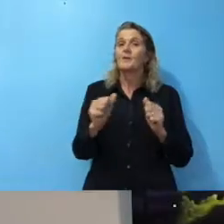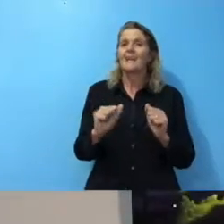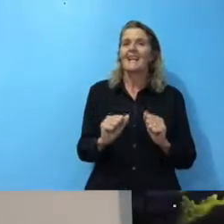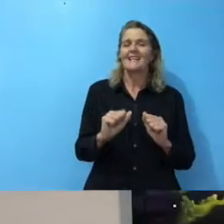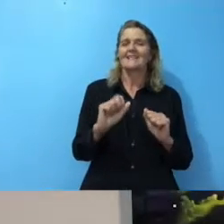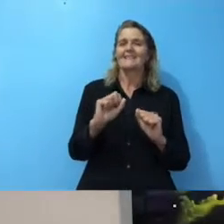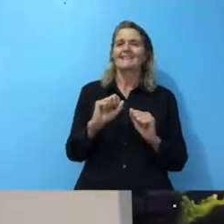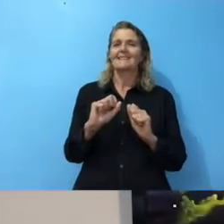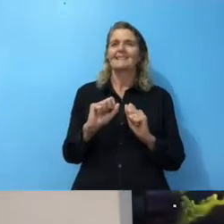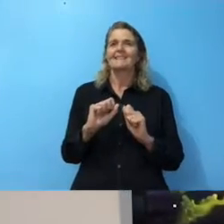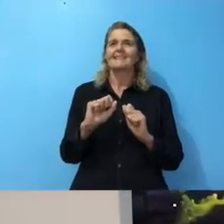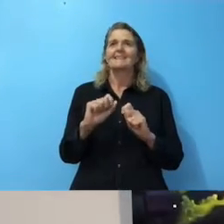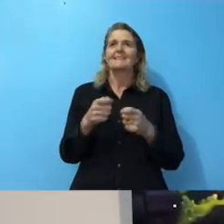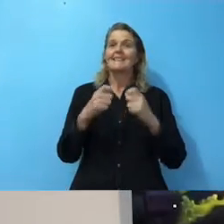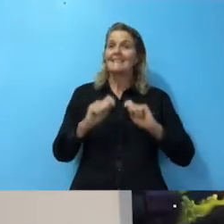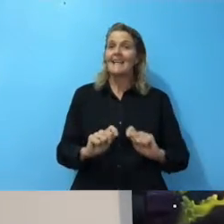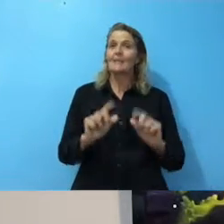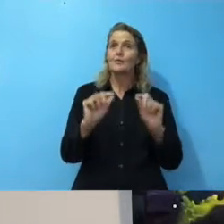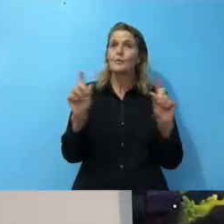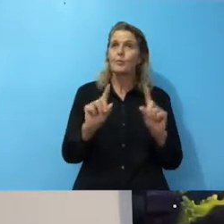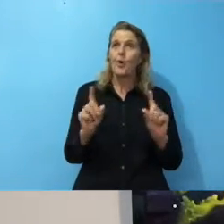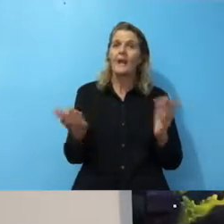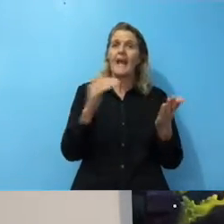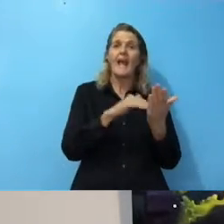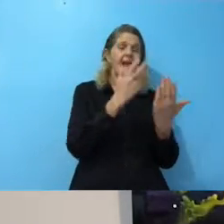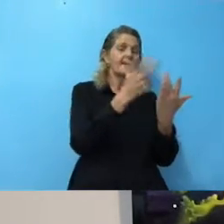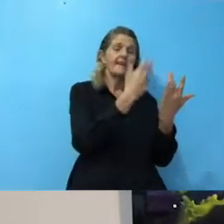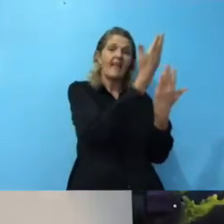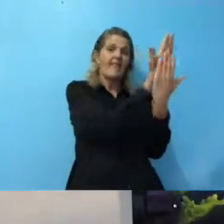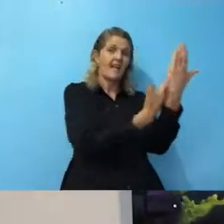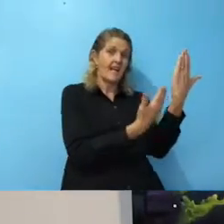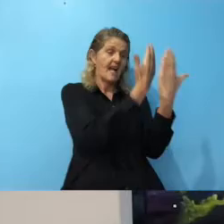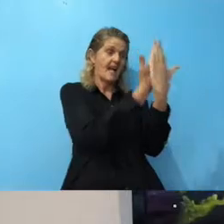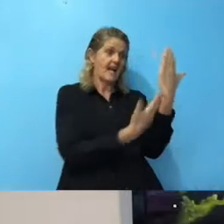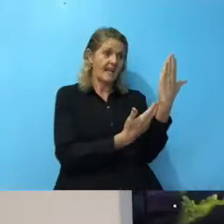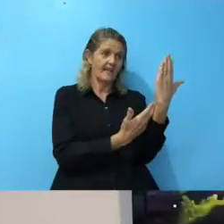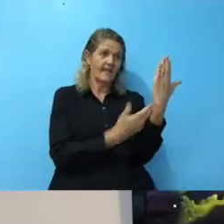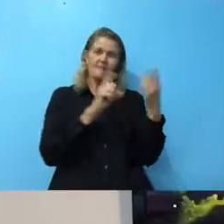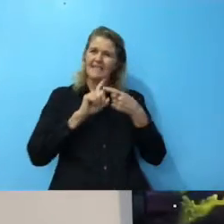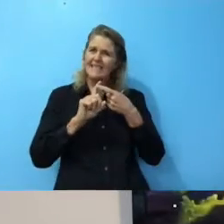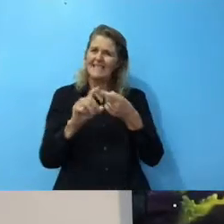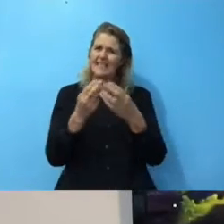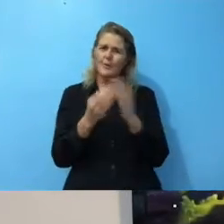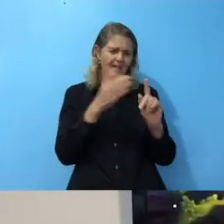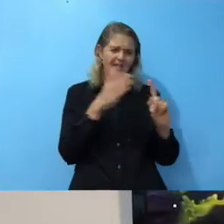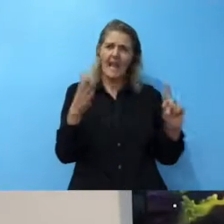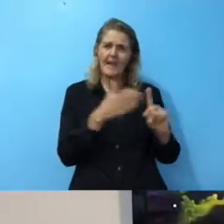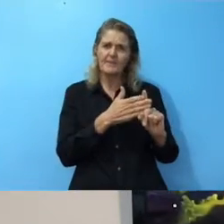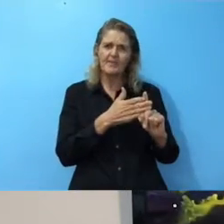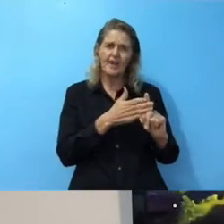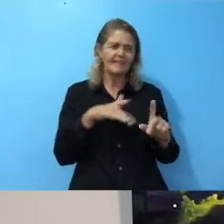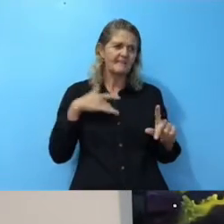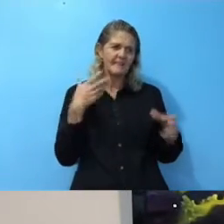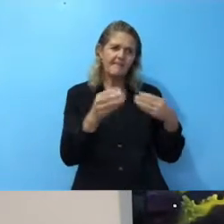guys, stage 2. So now I'm going to bring another layer. I want to keep with this abstract, really loose, letting the painting lead me, but I want to